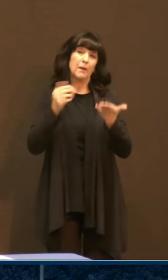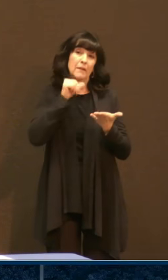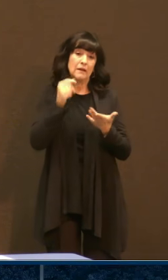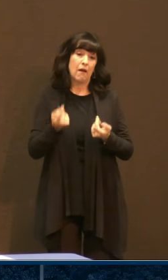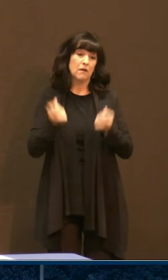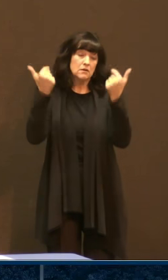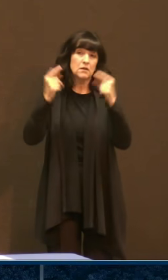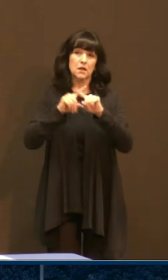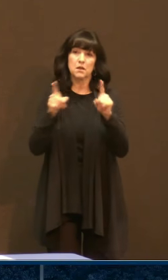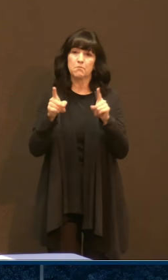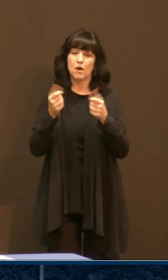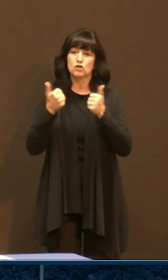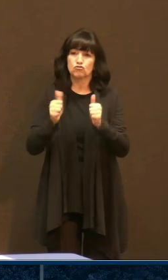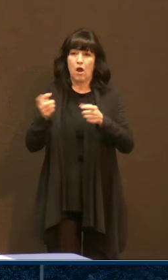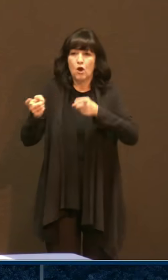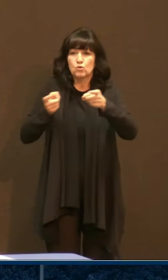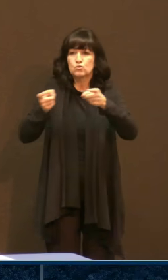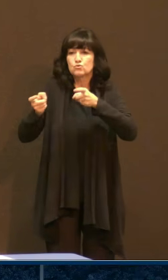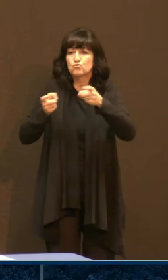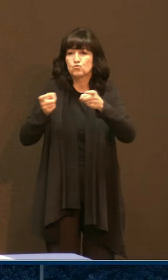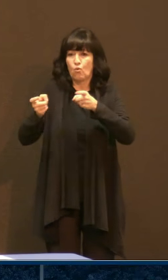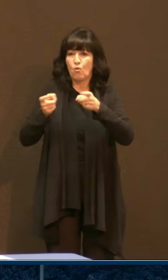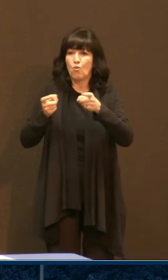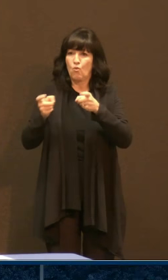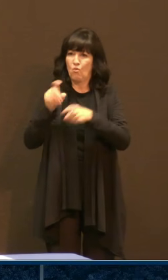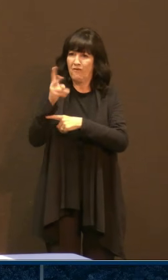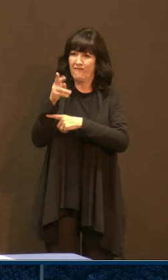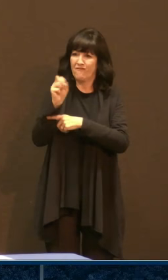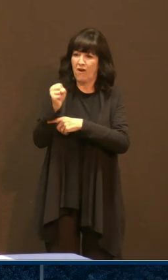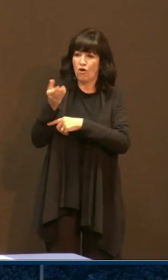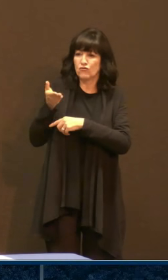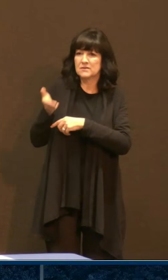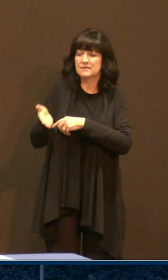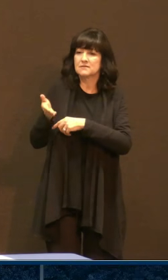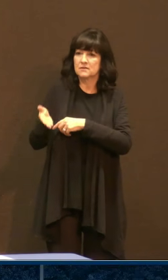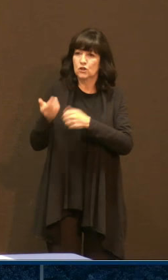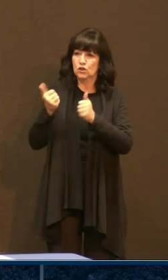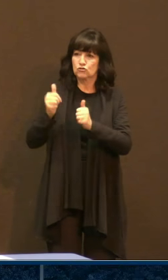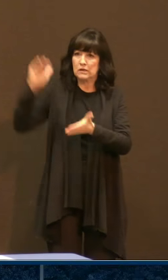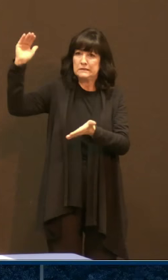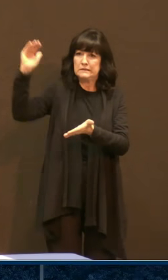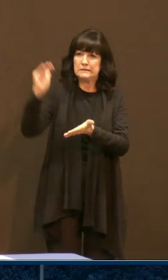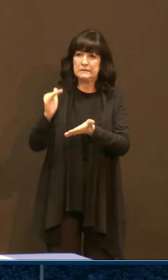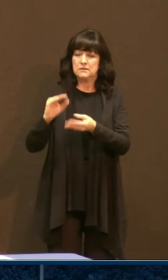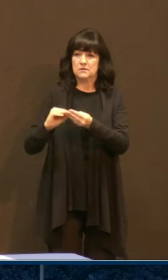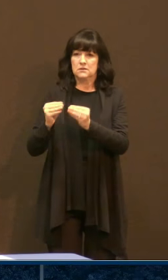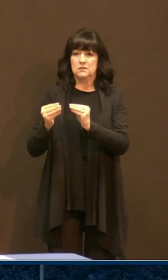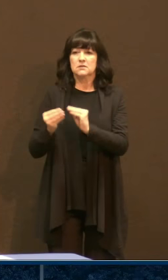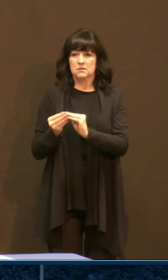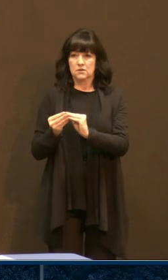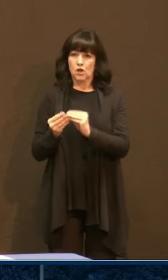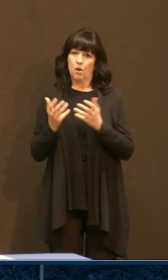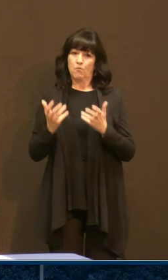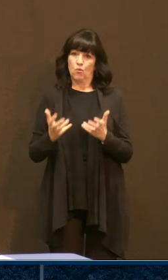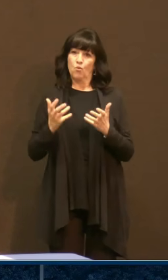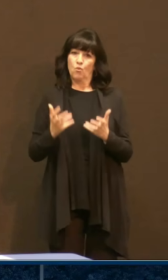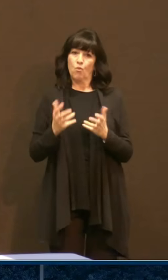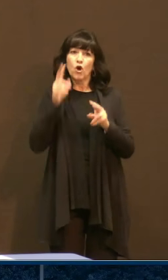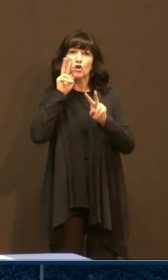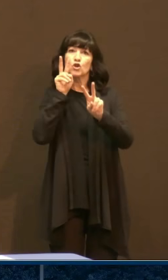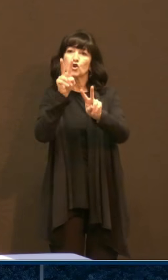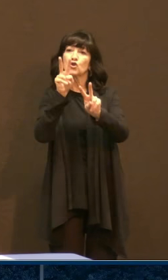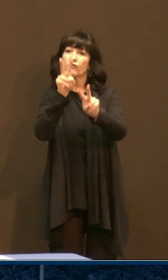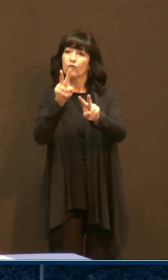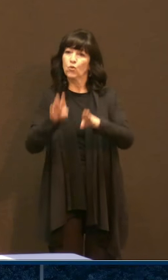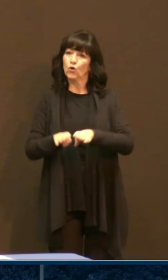contain the virus there, so that we can move back and open up in a phased kind of way in